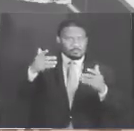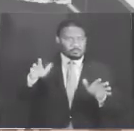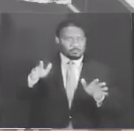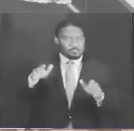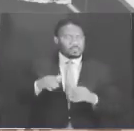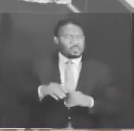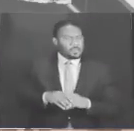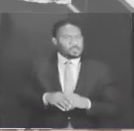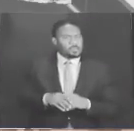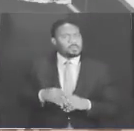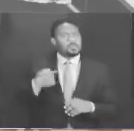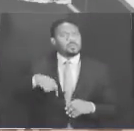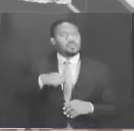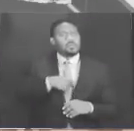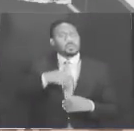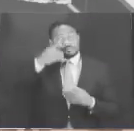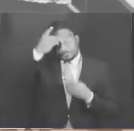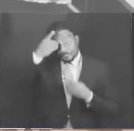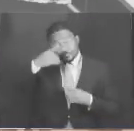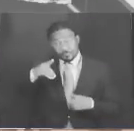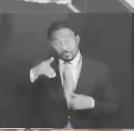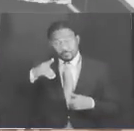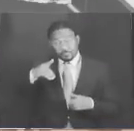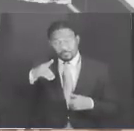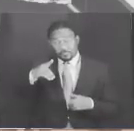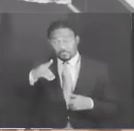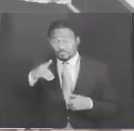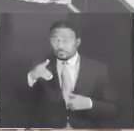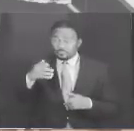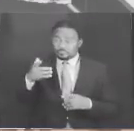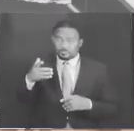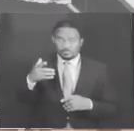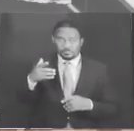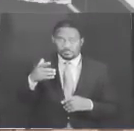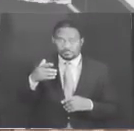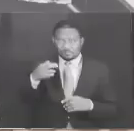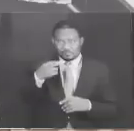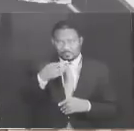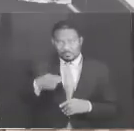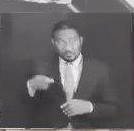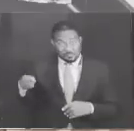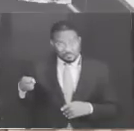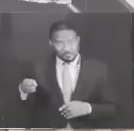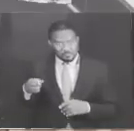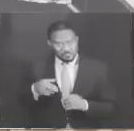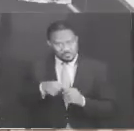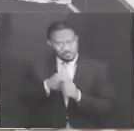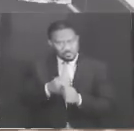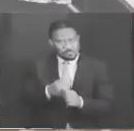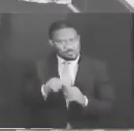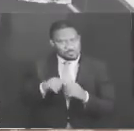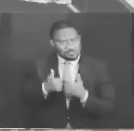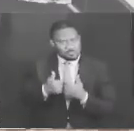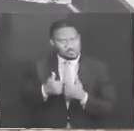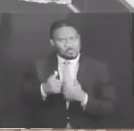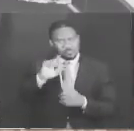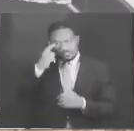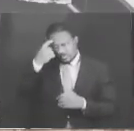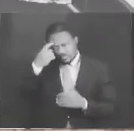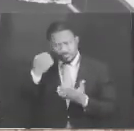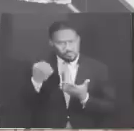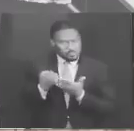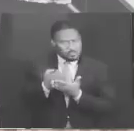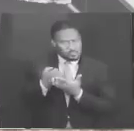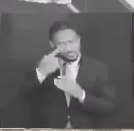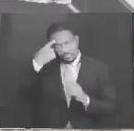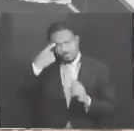taken decisive steps to ensure that these resources are utilized in line with government economic objectives. Mr. Speaker, as